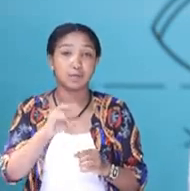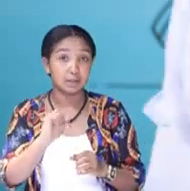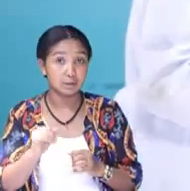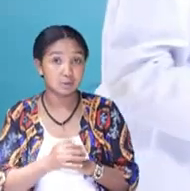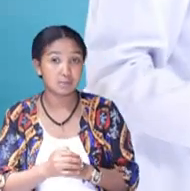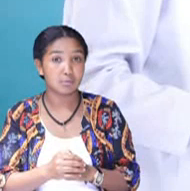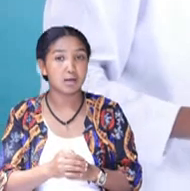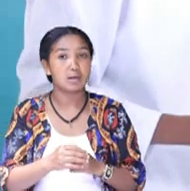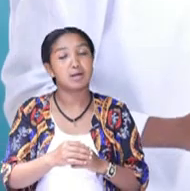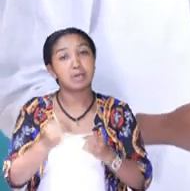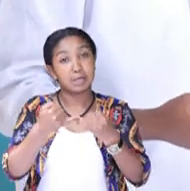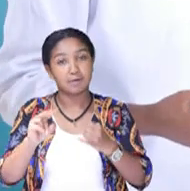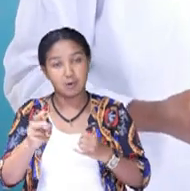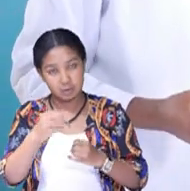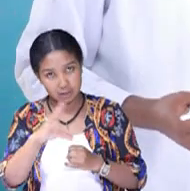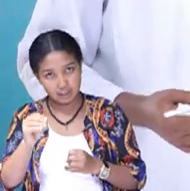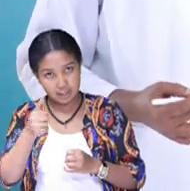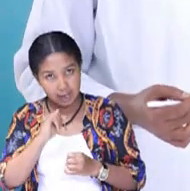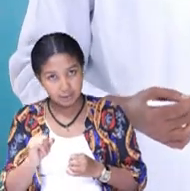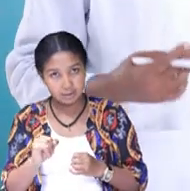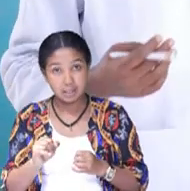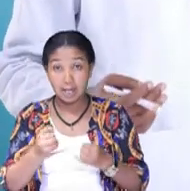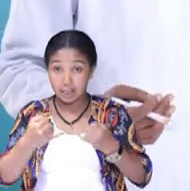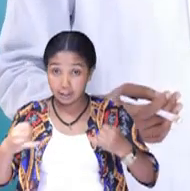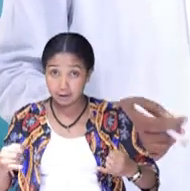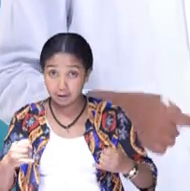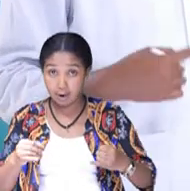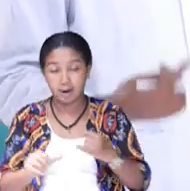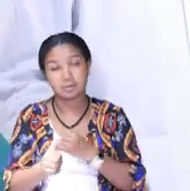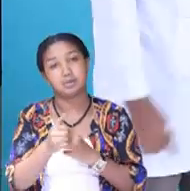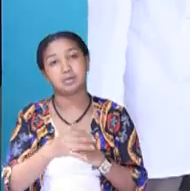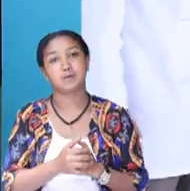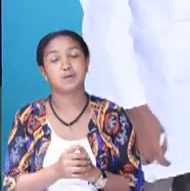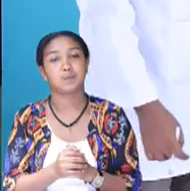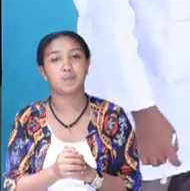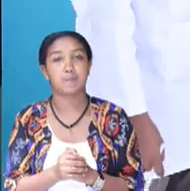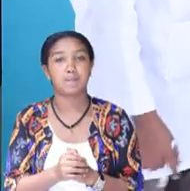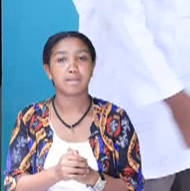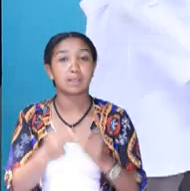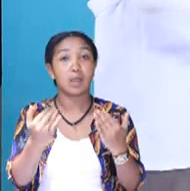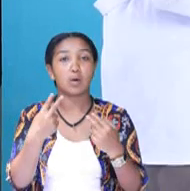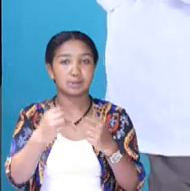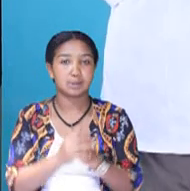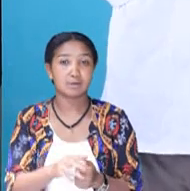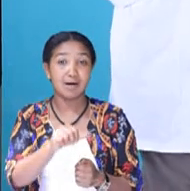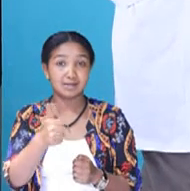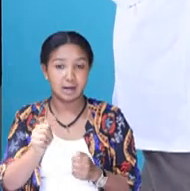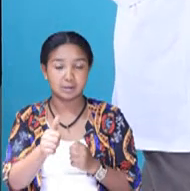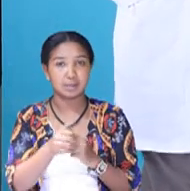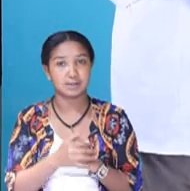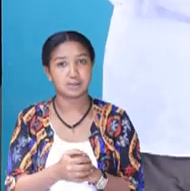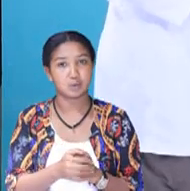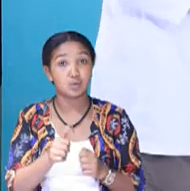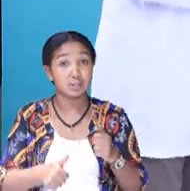is linear velocity, and a is a linear or tangential acceleration. Now let's see the other